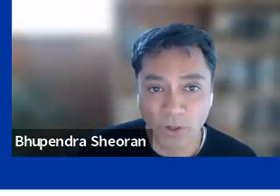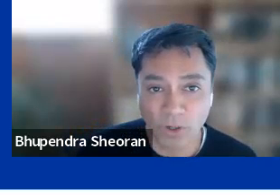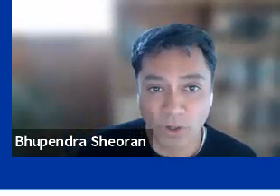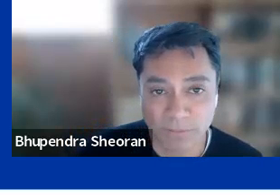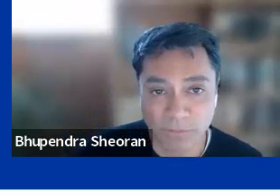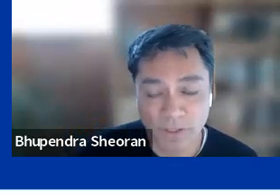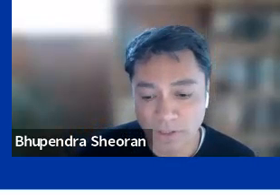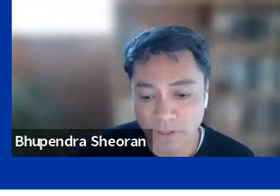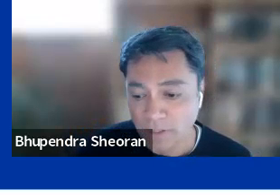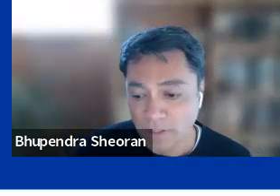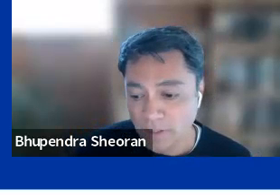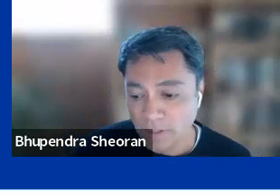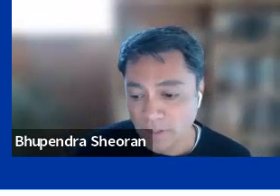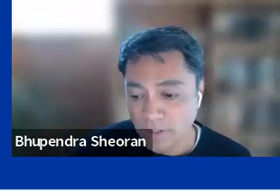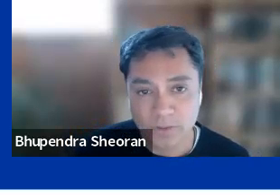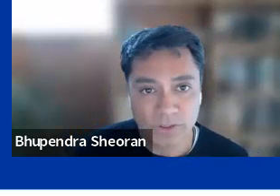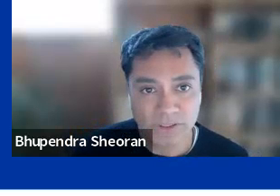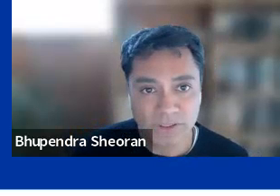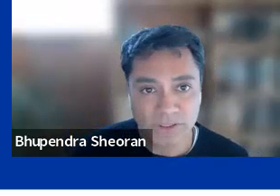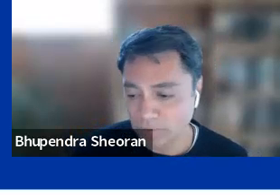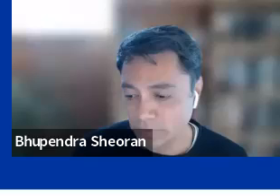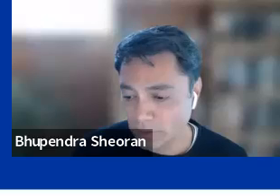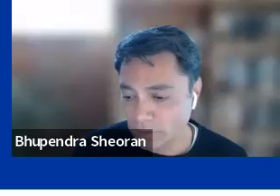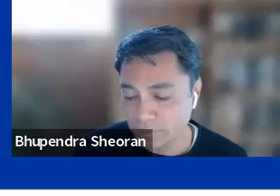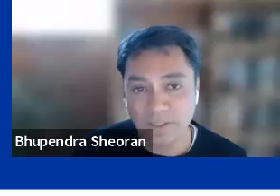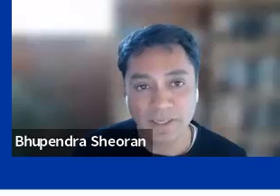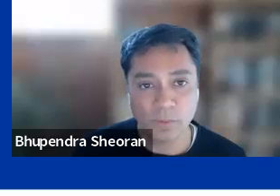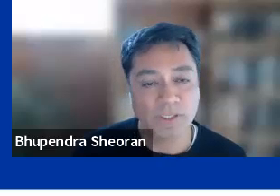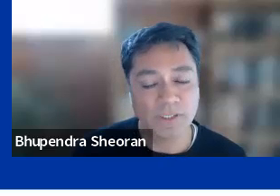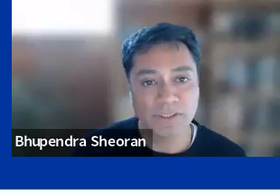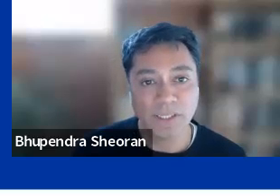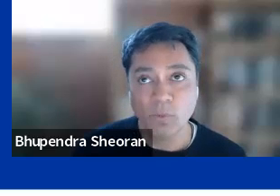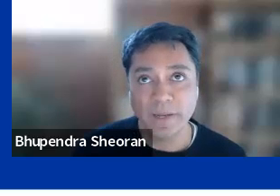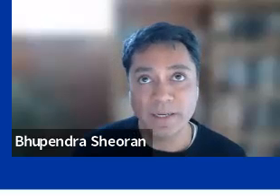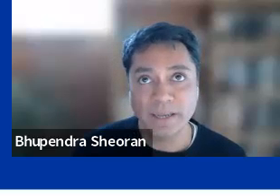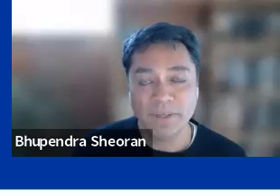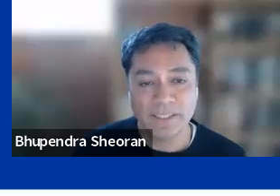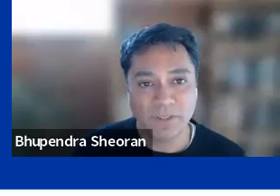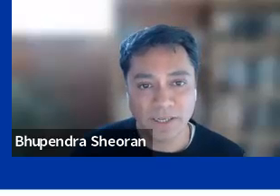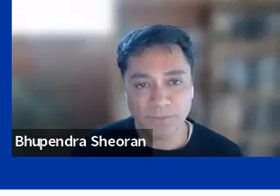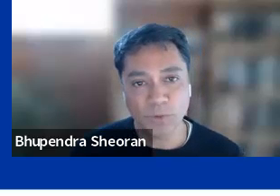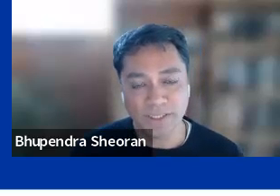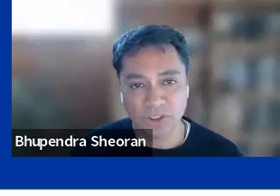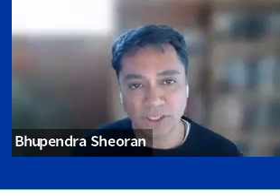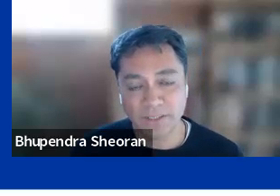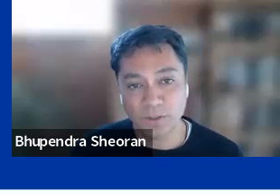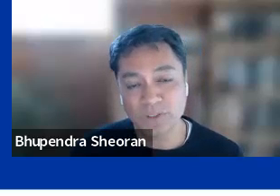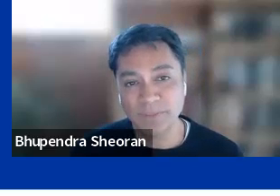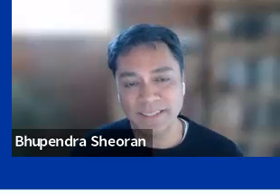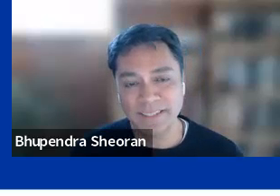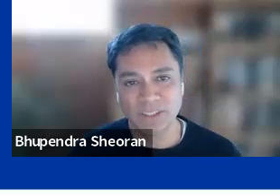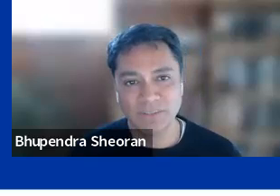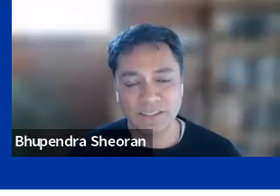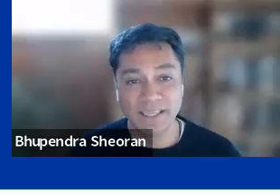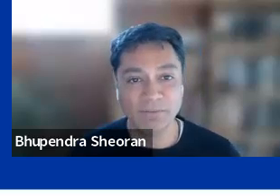opportunity costs for some of our partners and some of our frontline workers, where every time we ask them to take a training or do